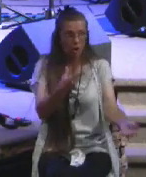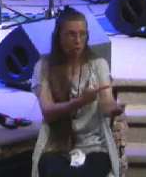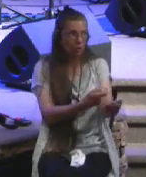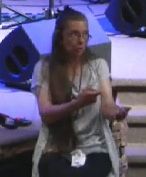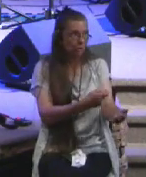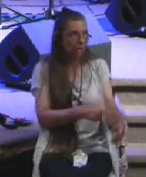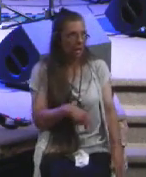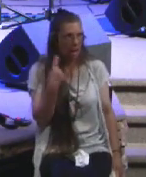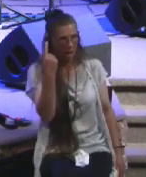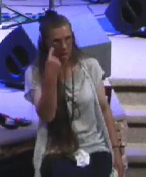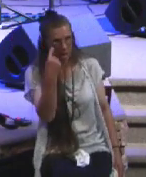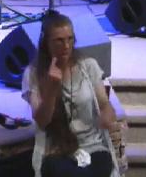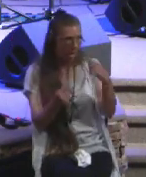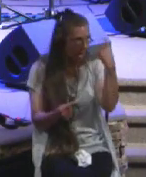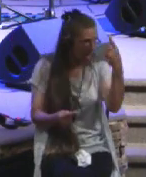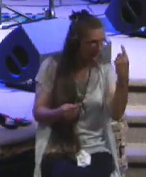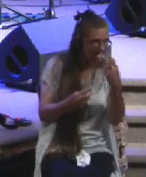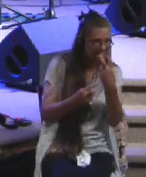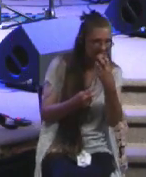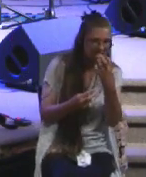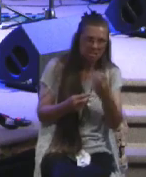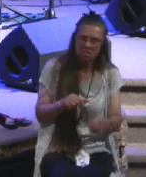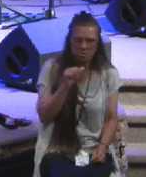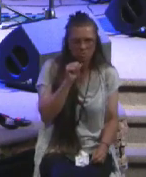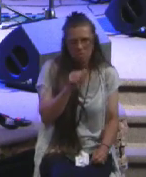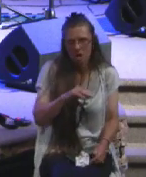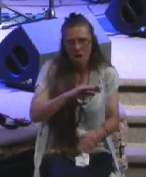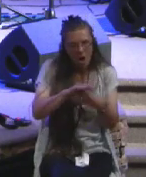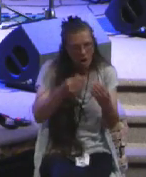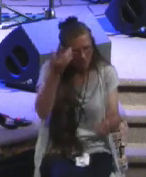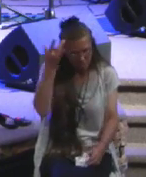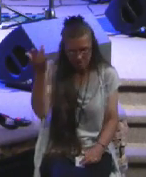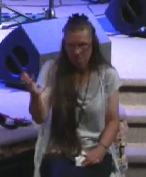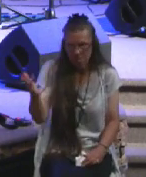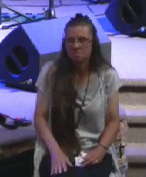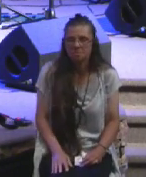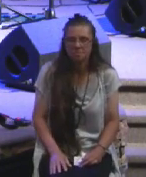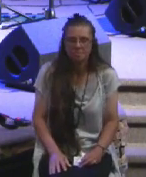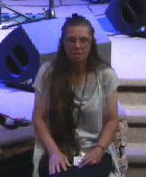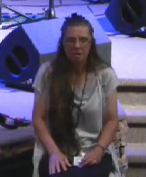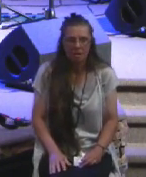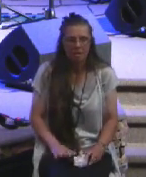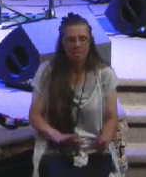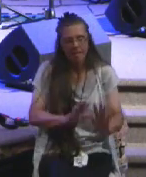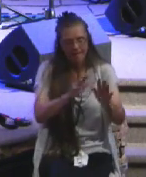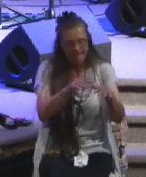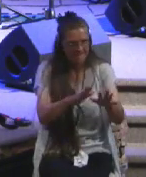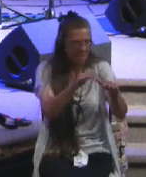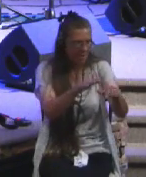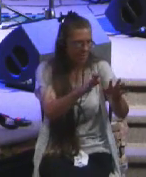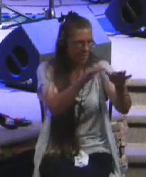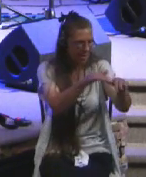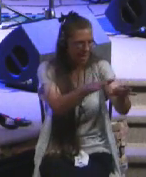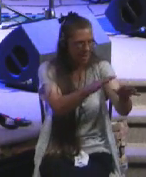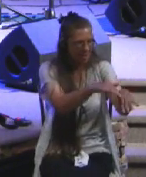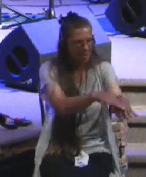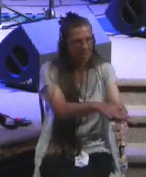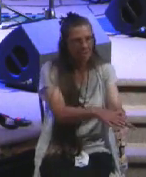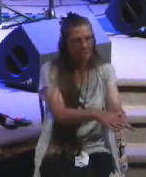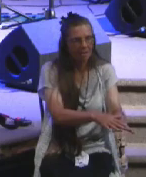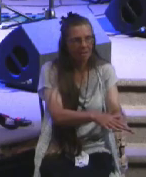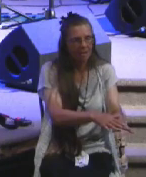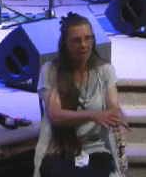You could tell by her countenance and her teeth, she was not all there. And they floated her down to the little floaty